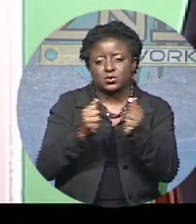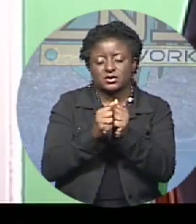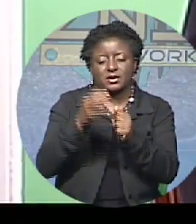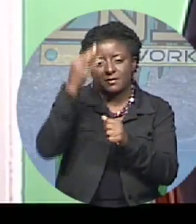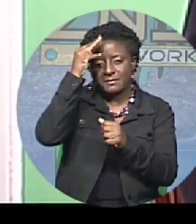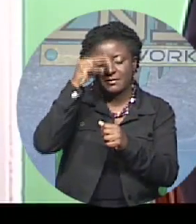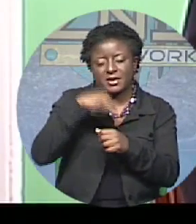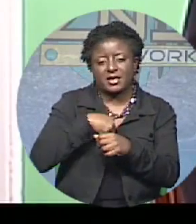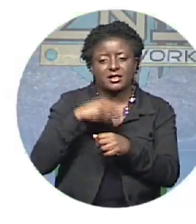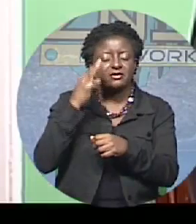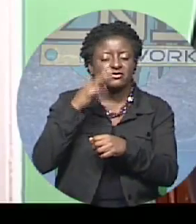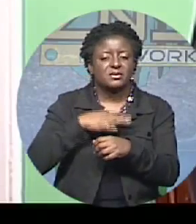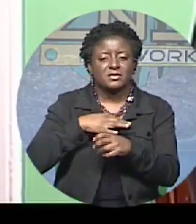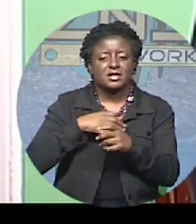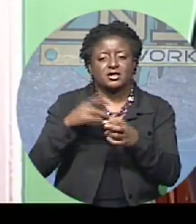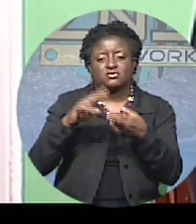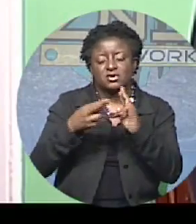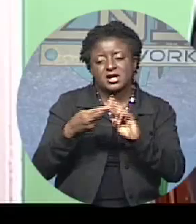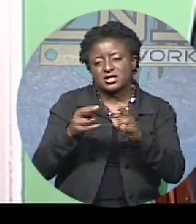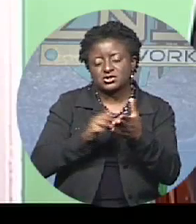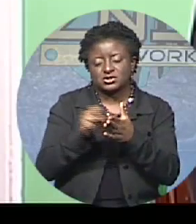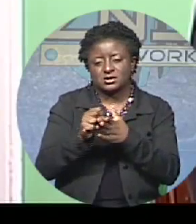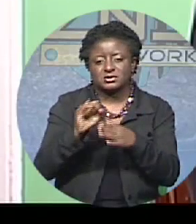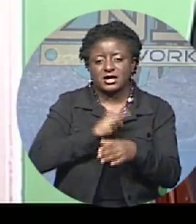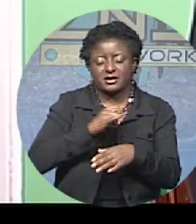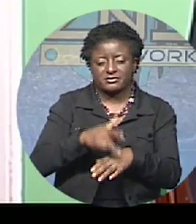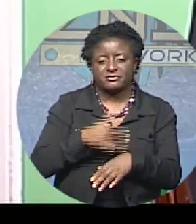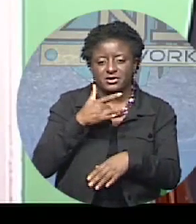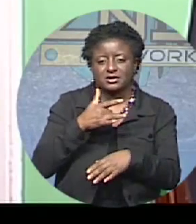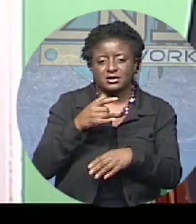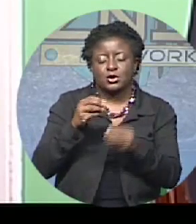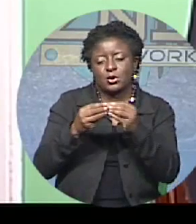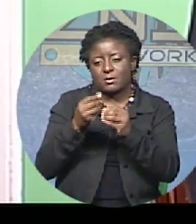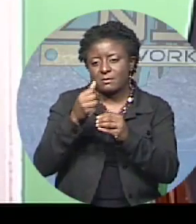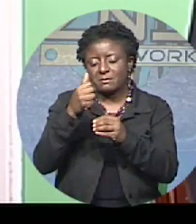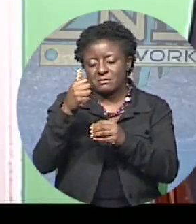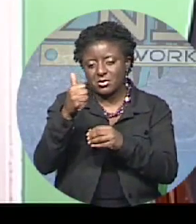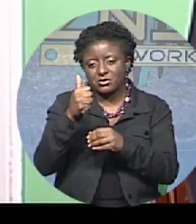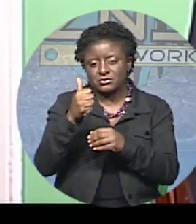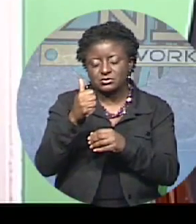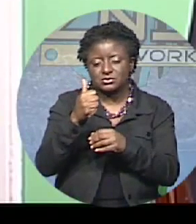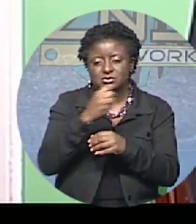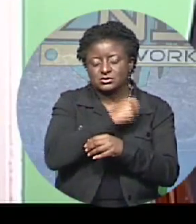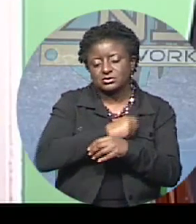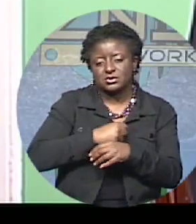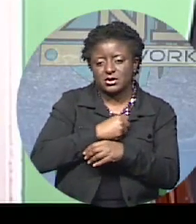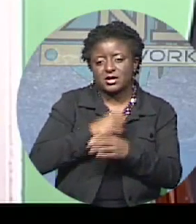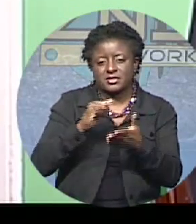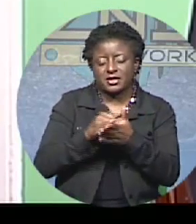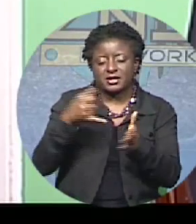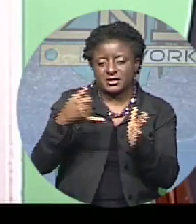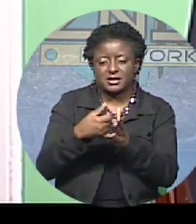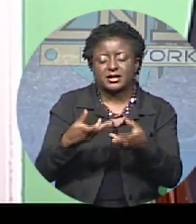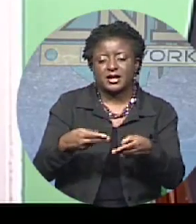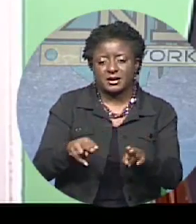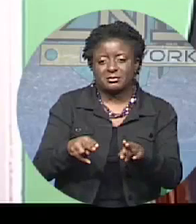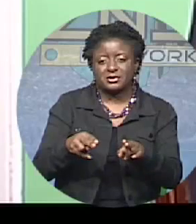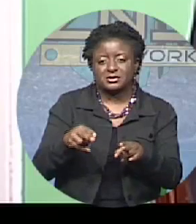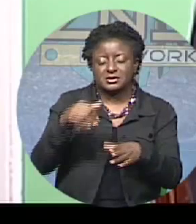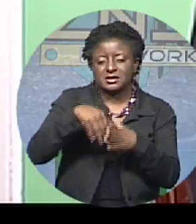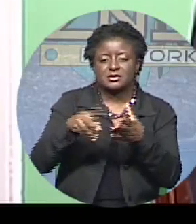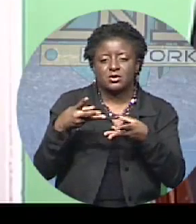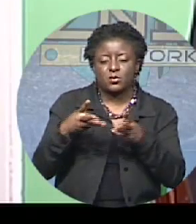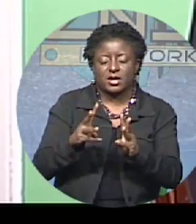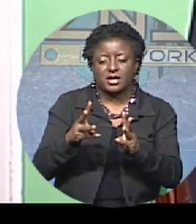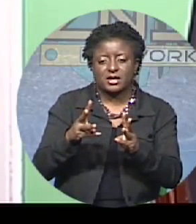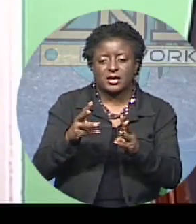interactions with women. I feel that it is most regrettable that it happened in the way that it did, and I will do nothing further